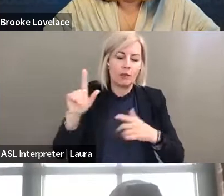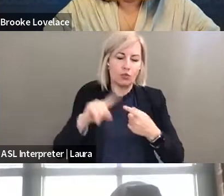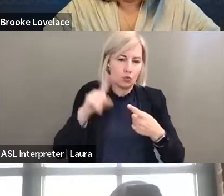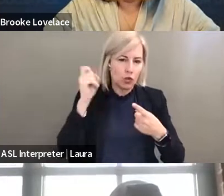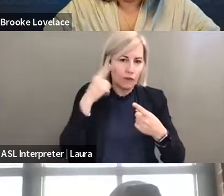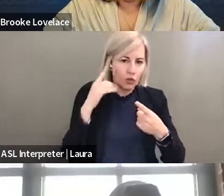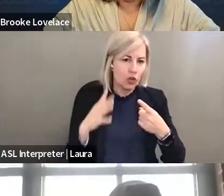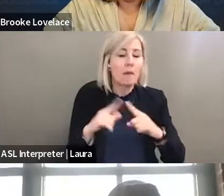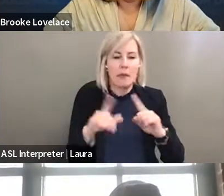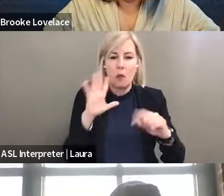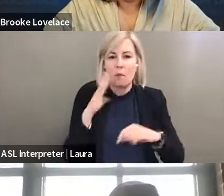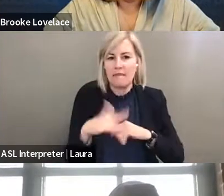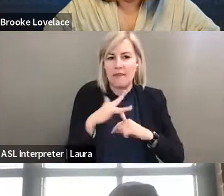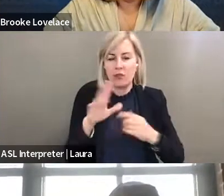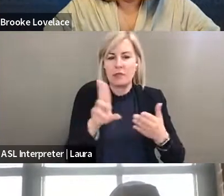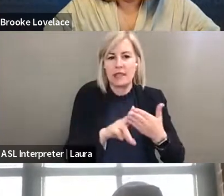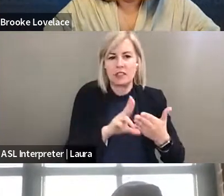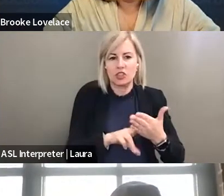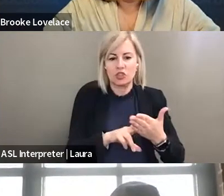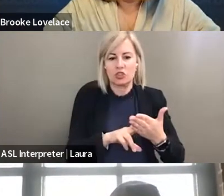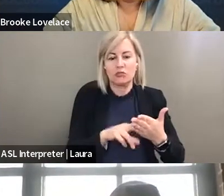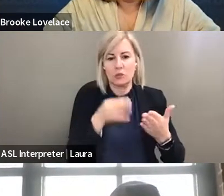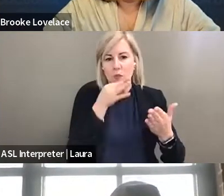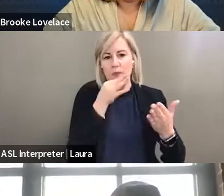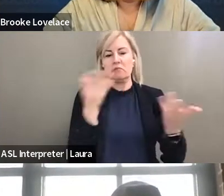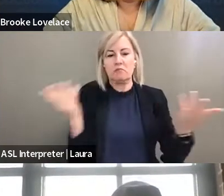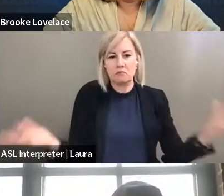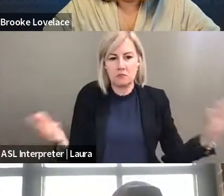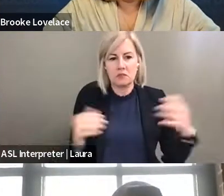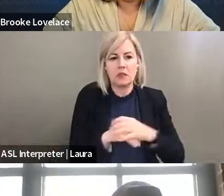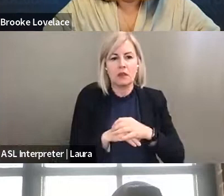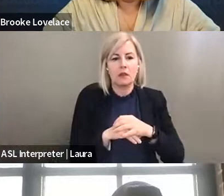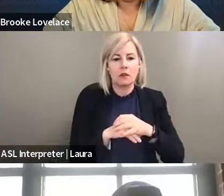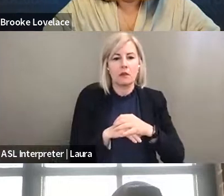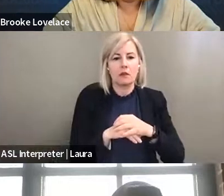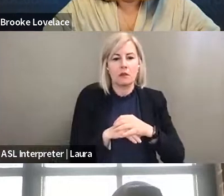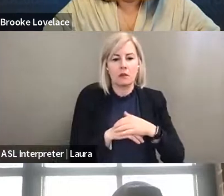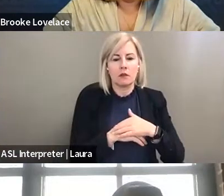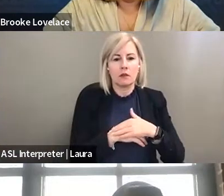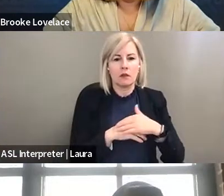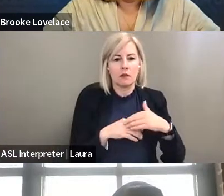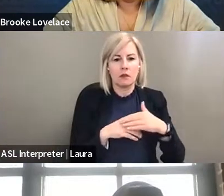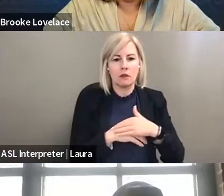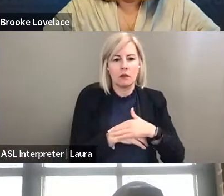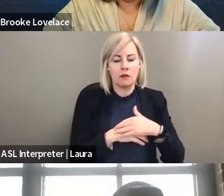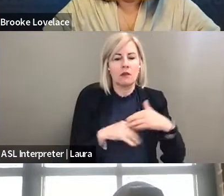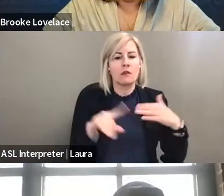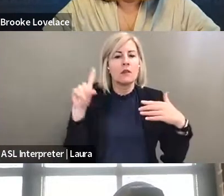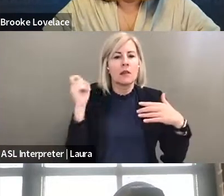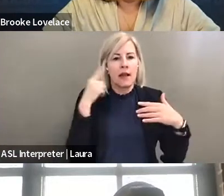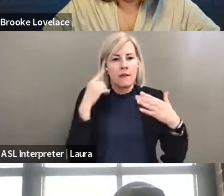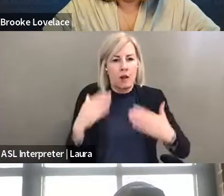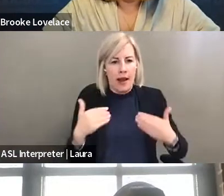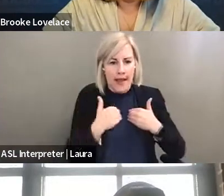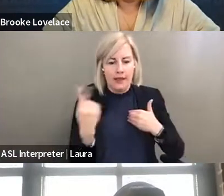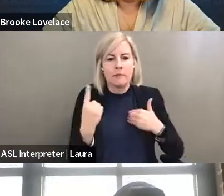will be available for signature sometime. So I would, the governor has something on our